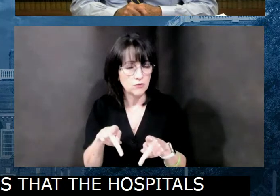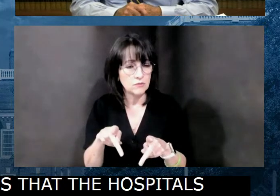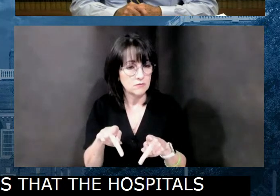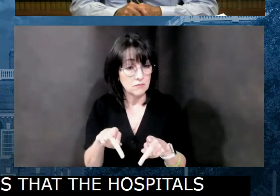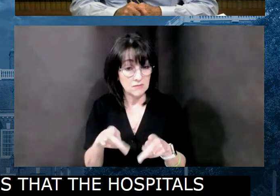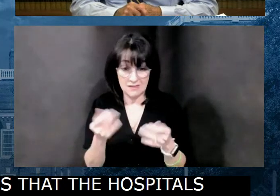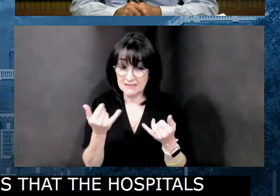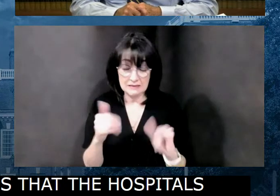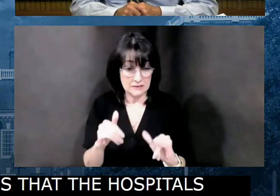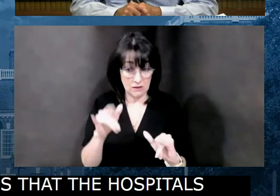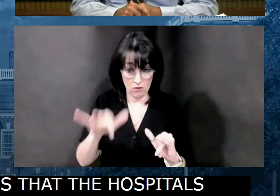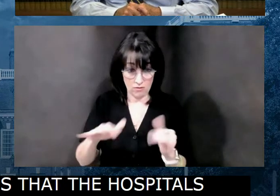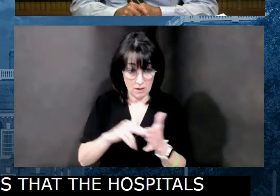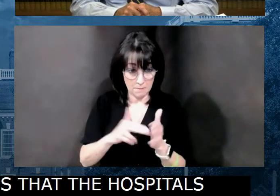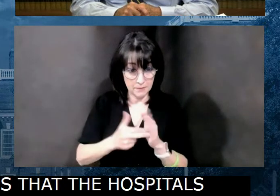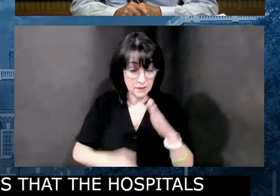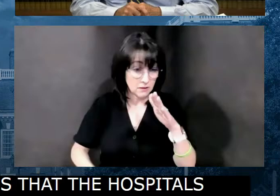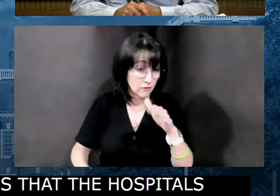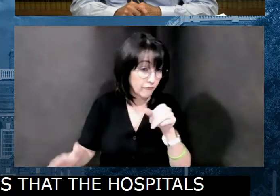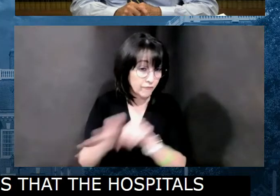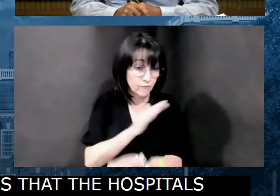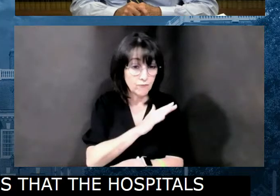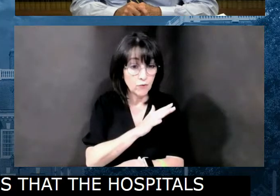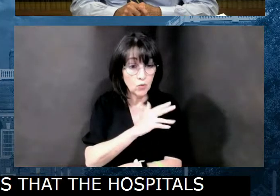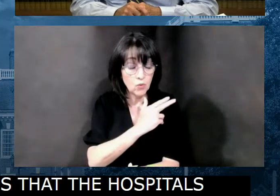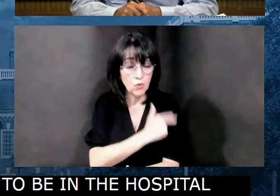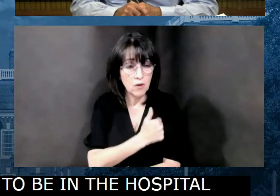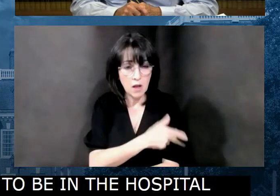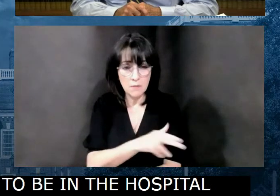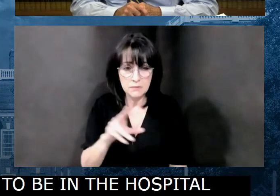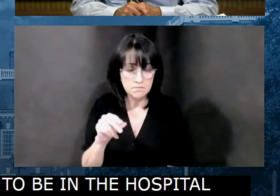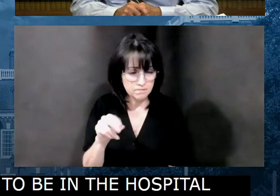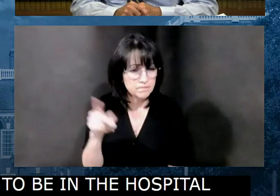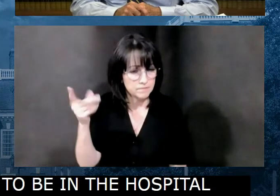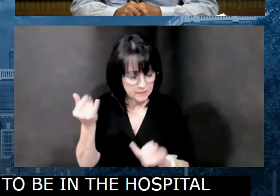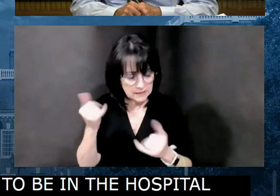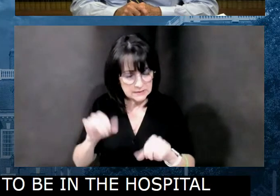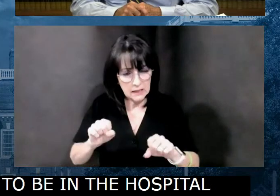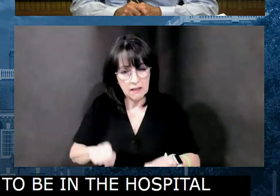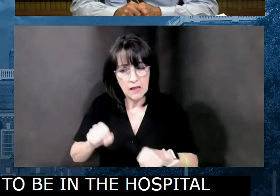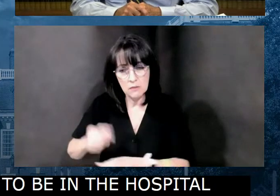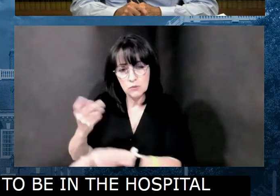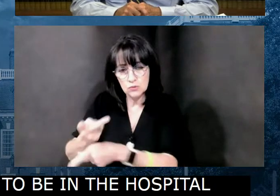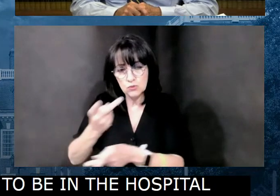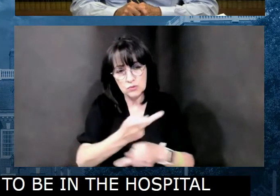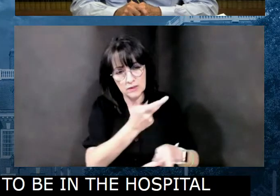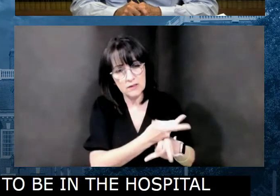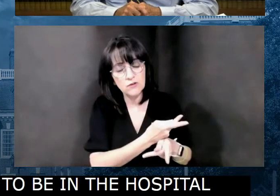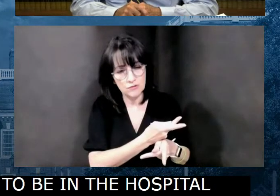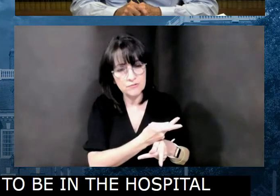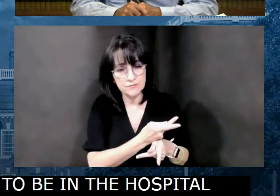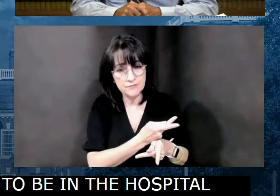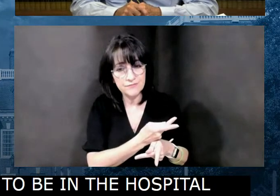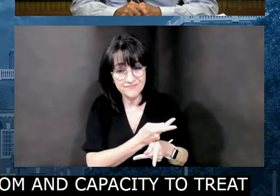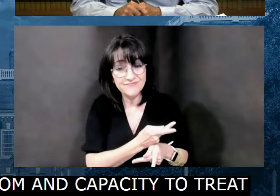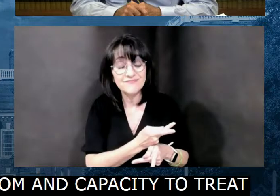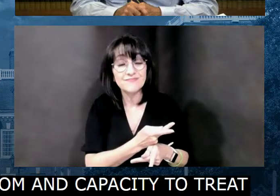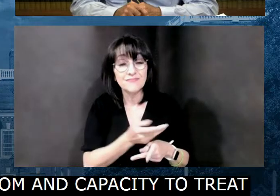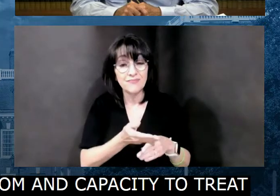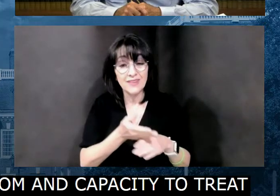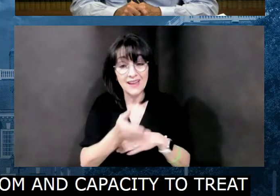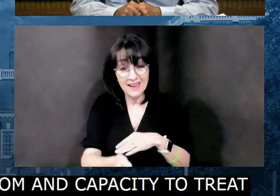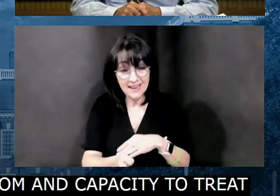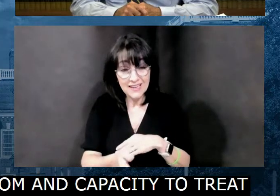room and capacity to treat those that were critically ill, and that was an important learning for all of us. We got better as we got into the new